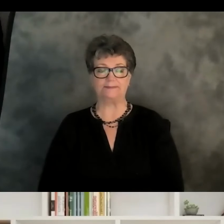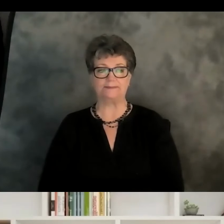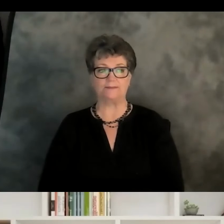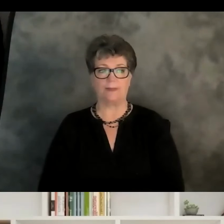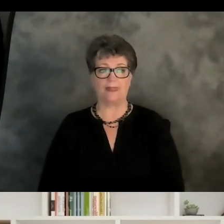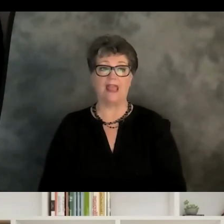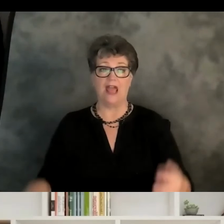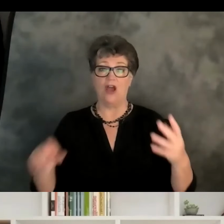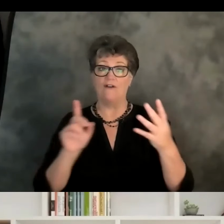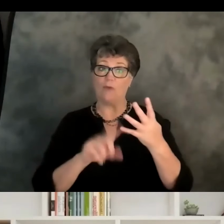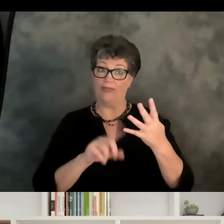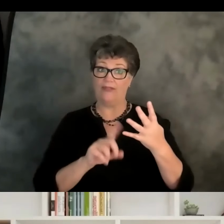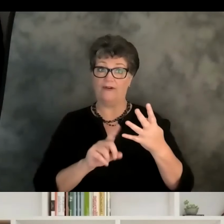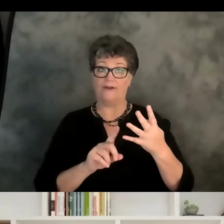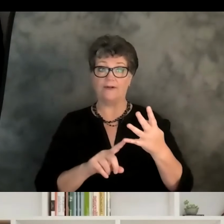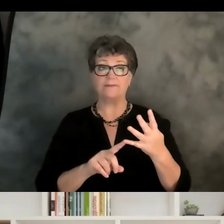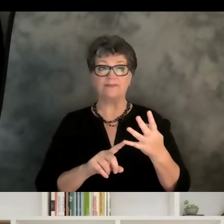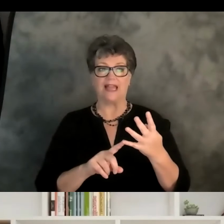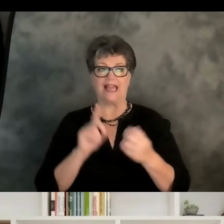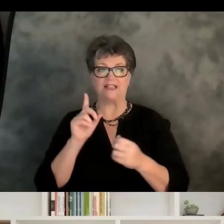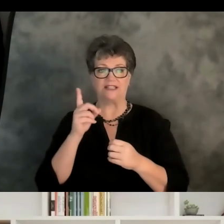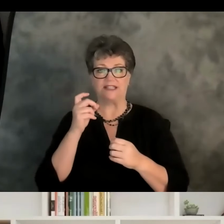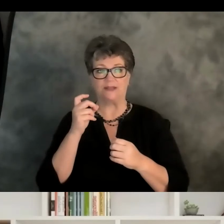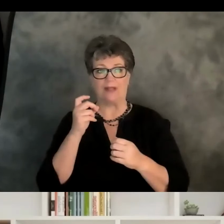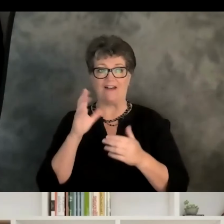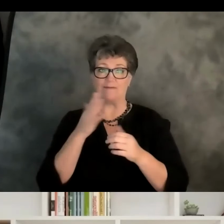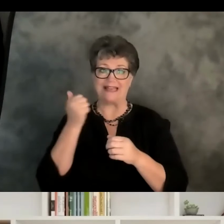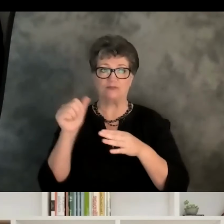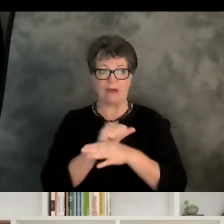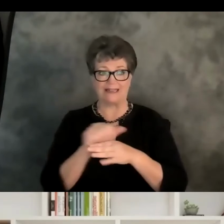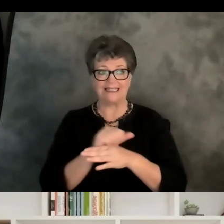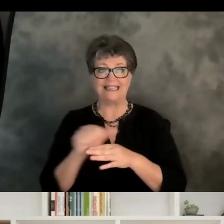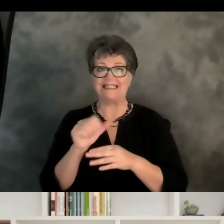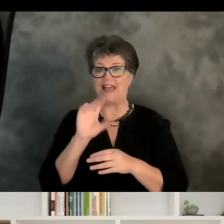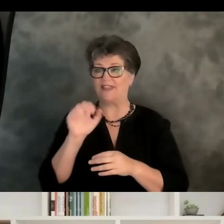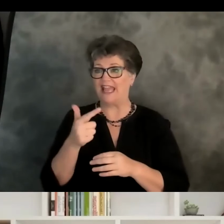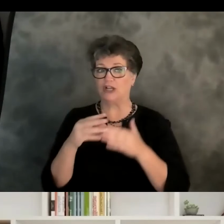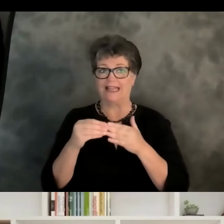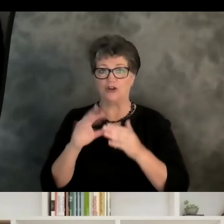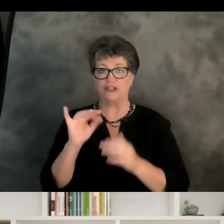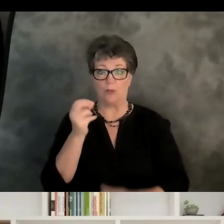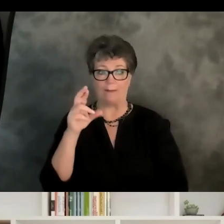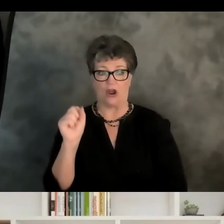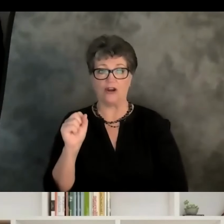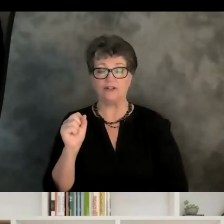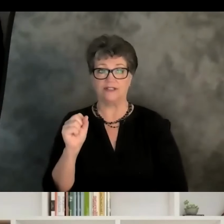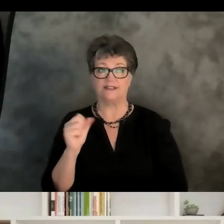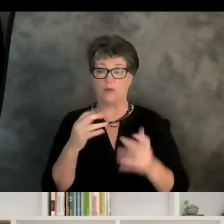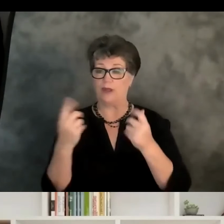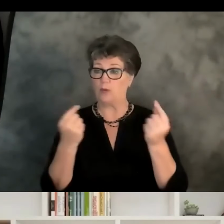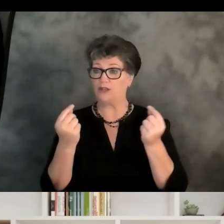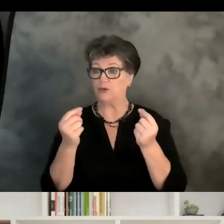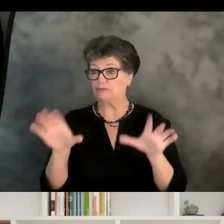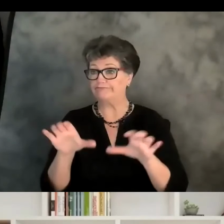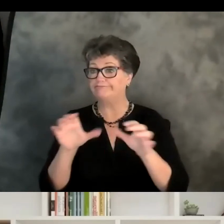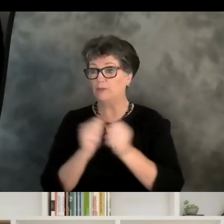Fourth way is our webinars. We'll have best practices and aging leadership webinars that we're looking to do in the